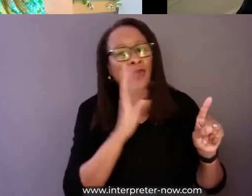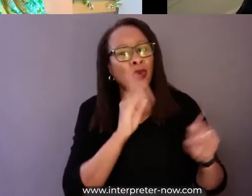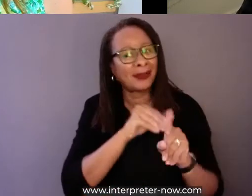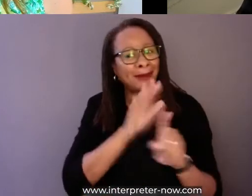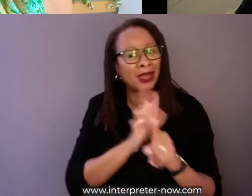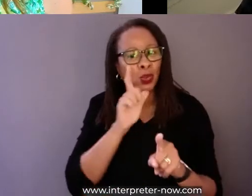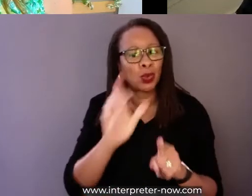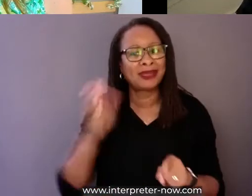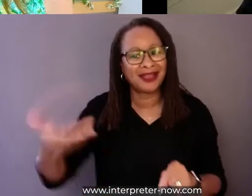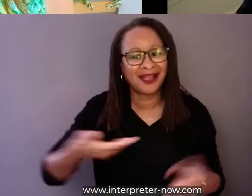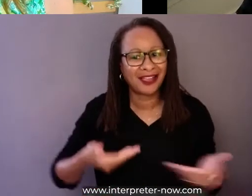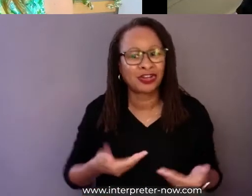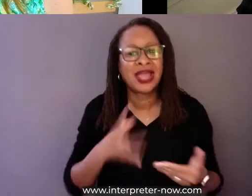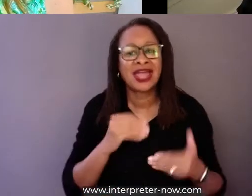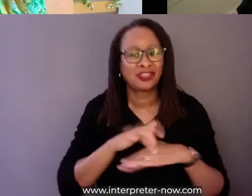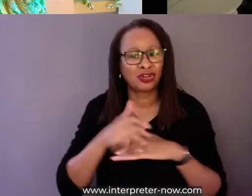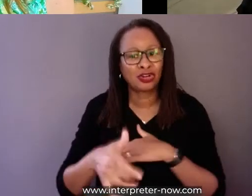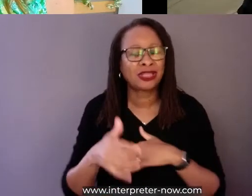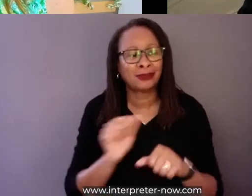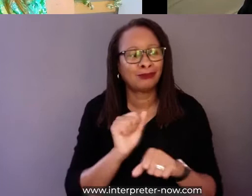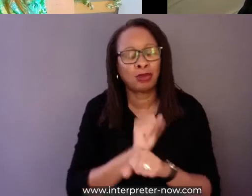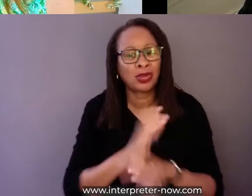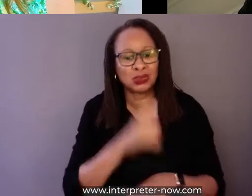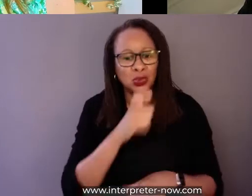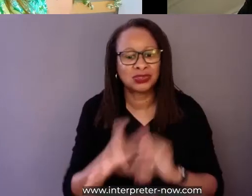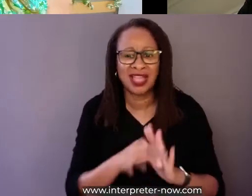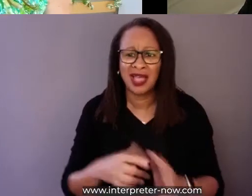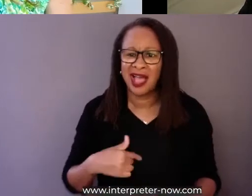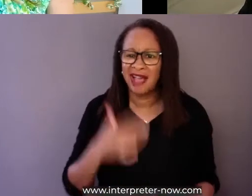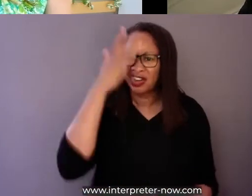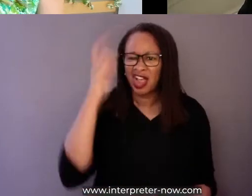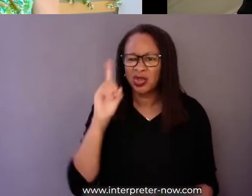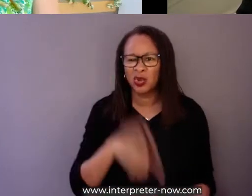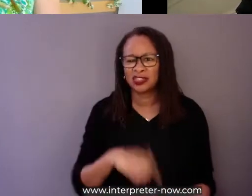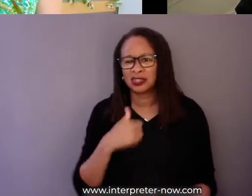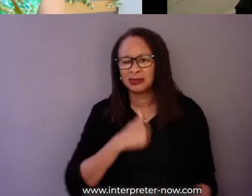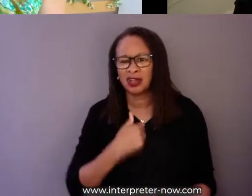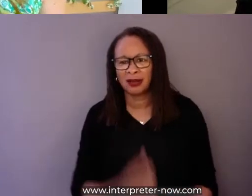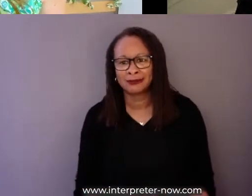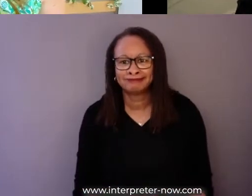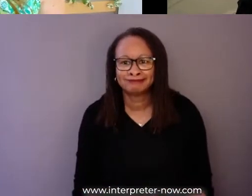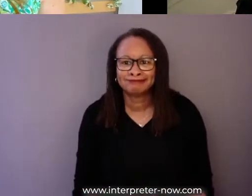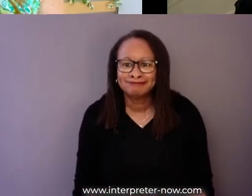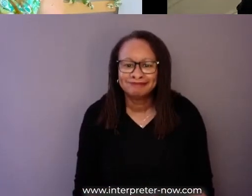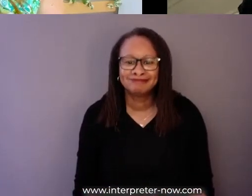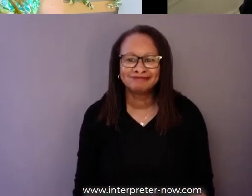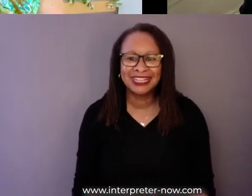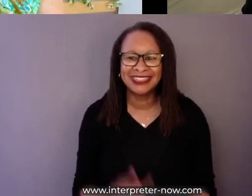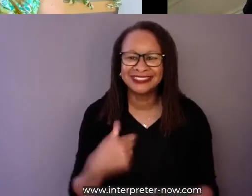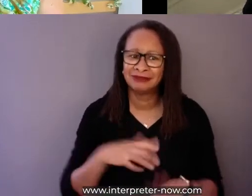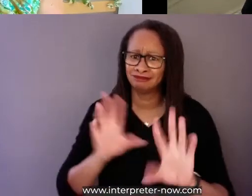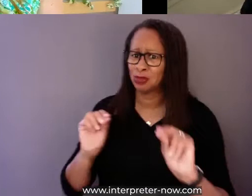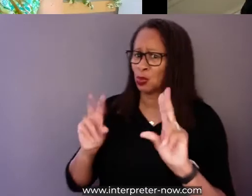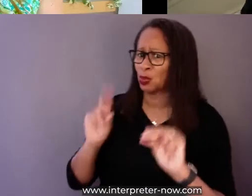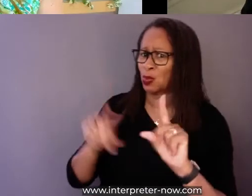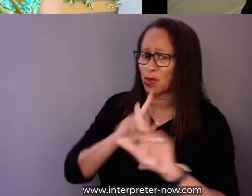hired and who those early employees are. So I forget the question you asked. I'm so sorry. Oh no, that's you answered it,